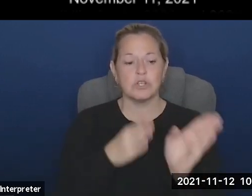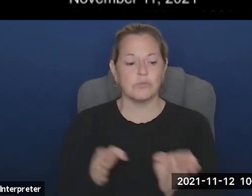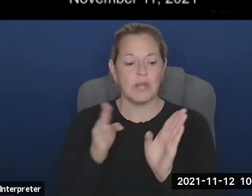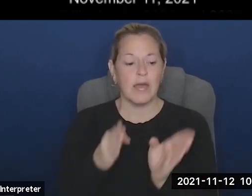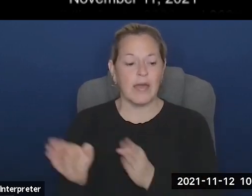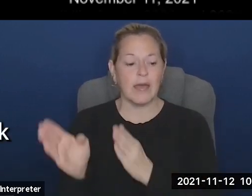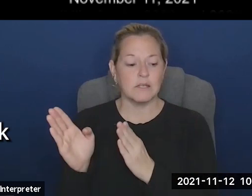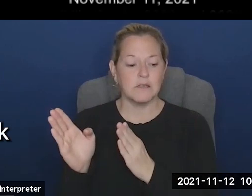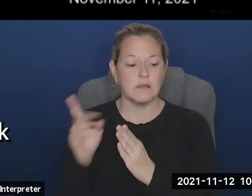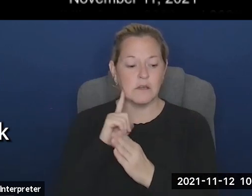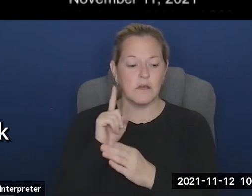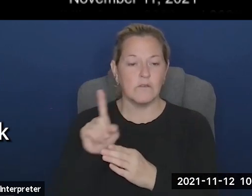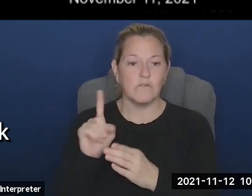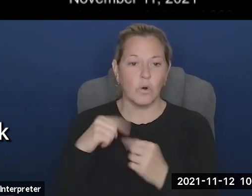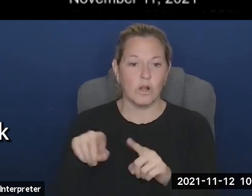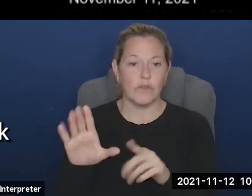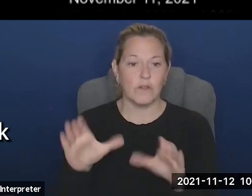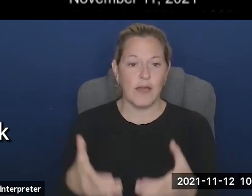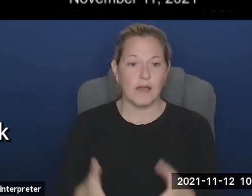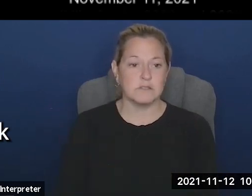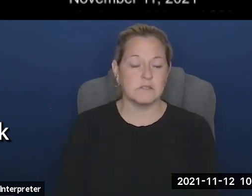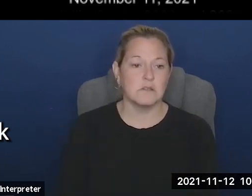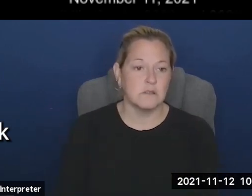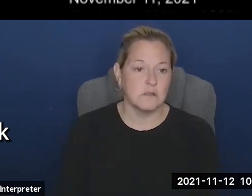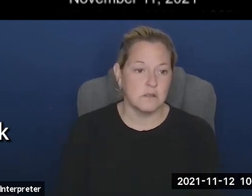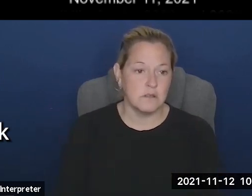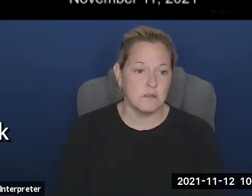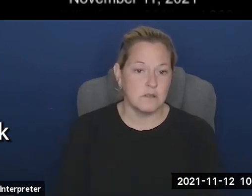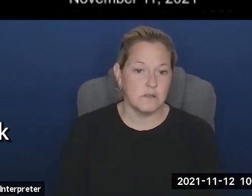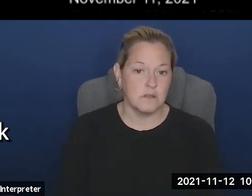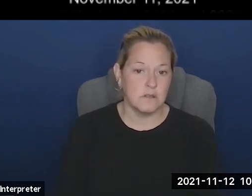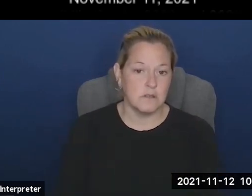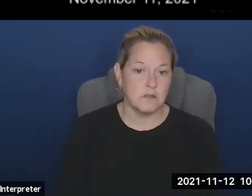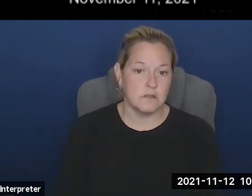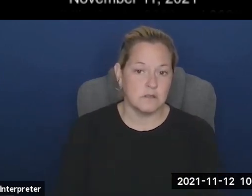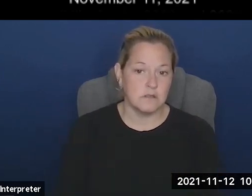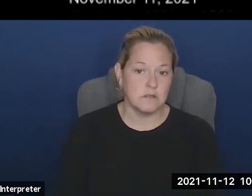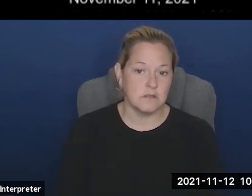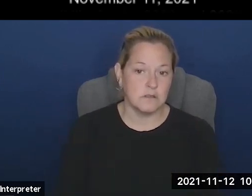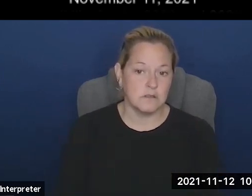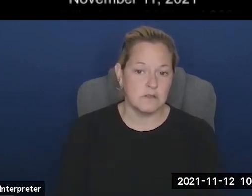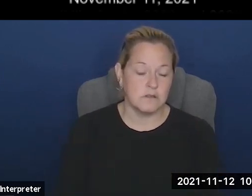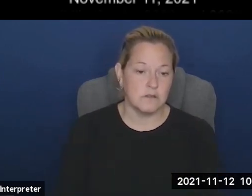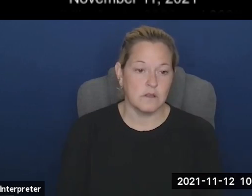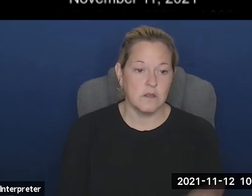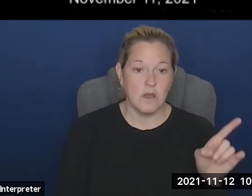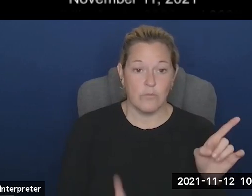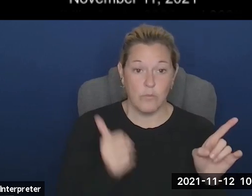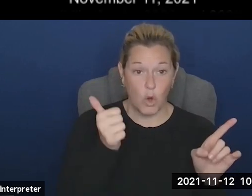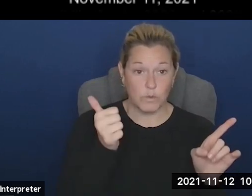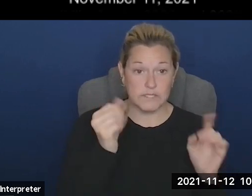courses? So it's Mahadeo. I'm going to take a crack at this one, if that's okay, Ainsley. The majority of